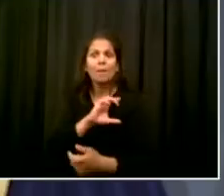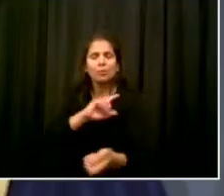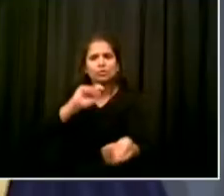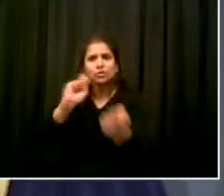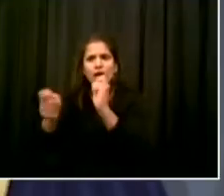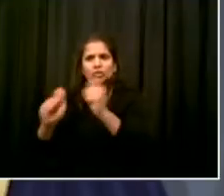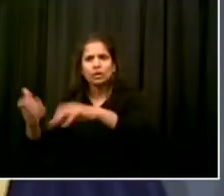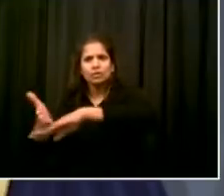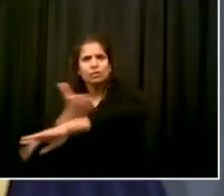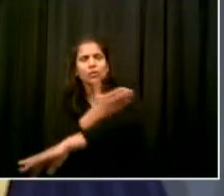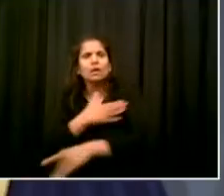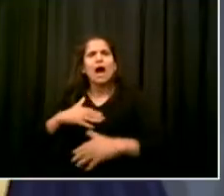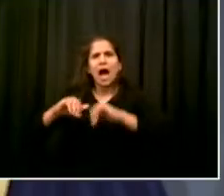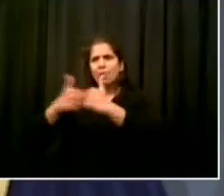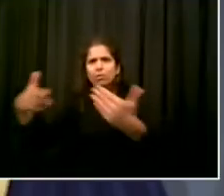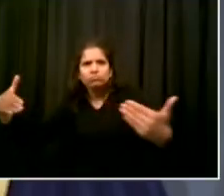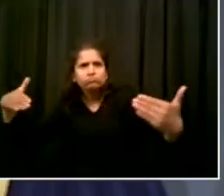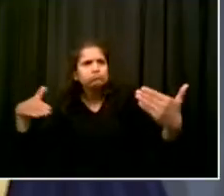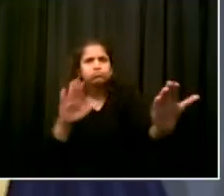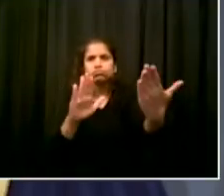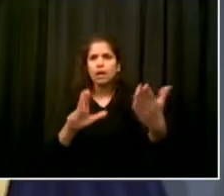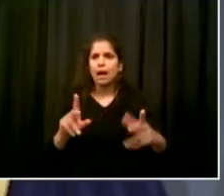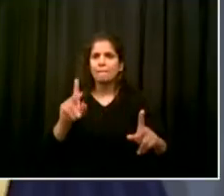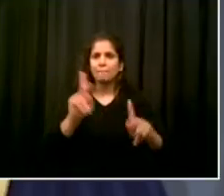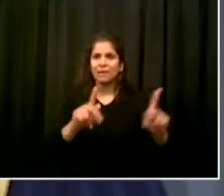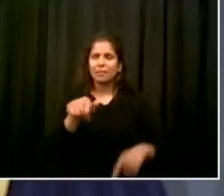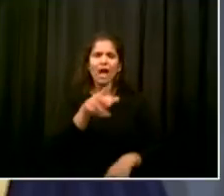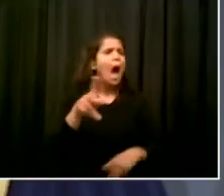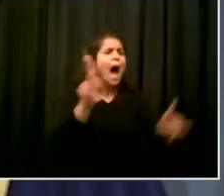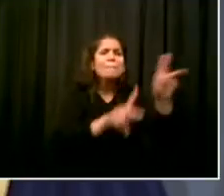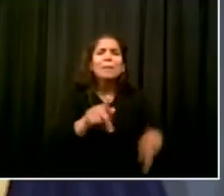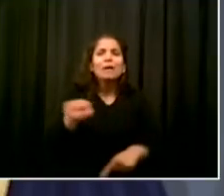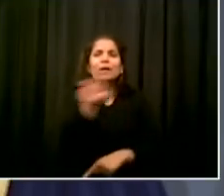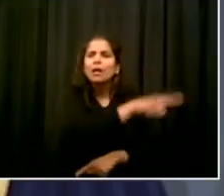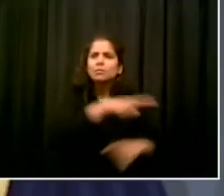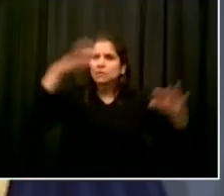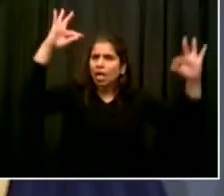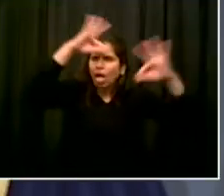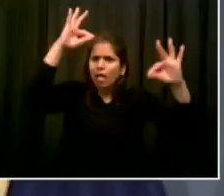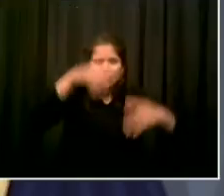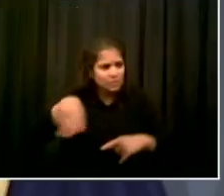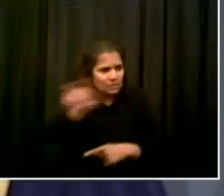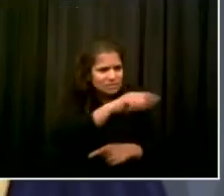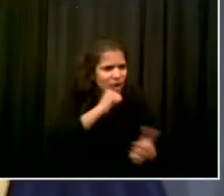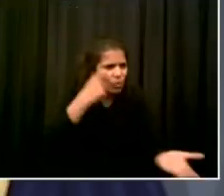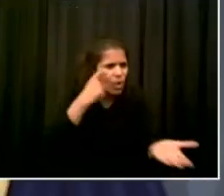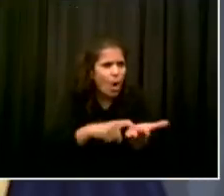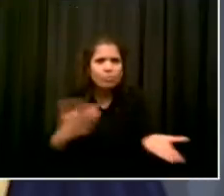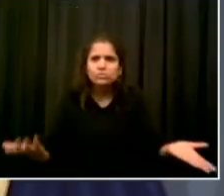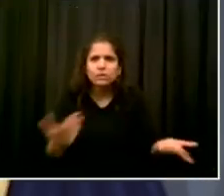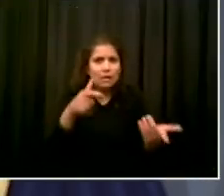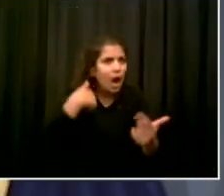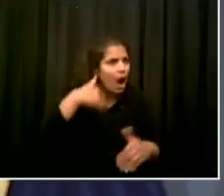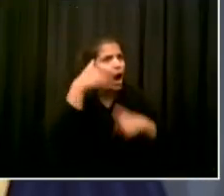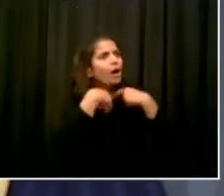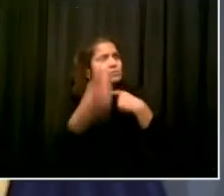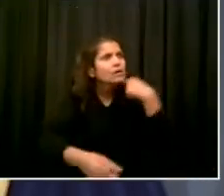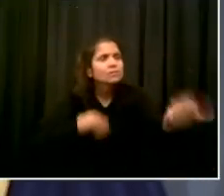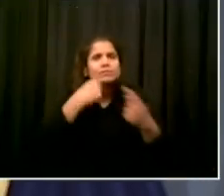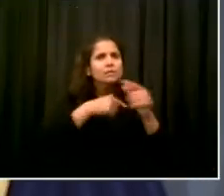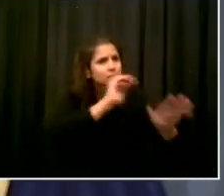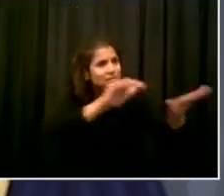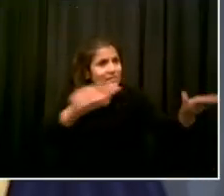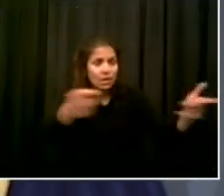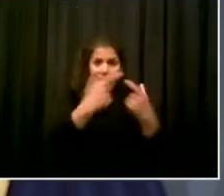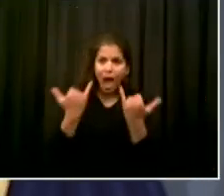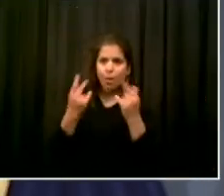as profound, tangible change, but I don't see that as something that people who govern our public discourse